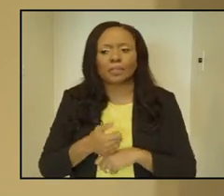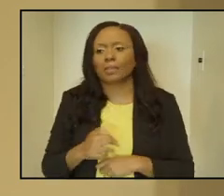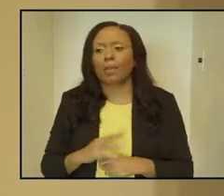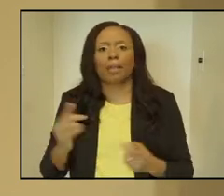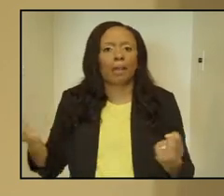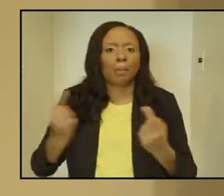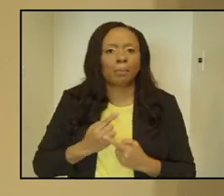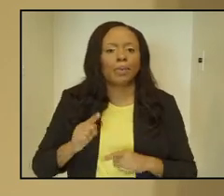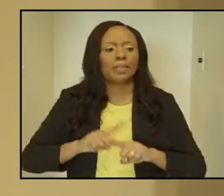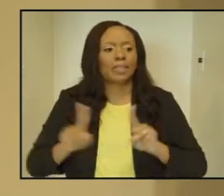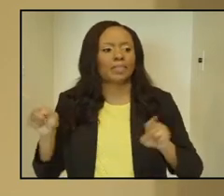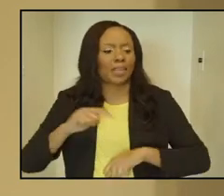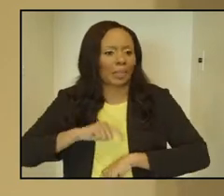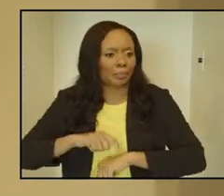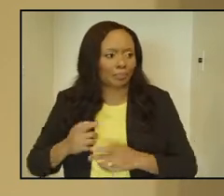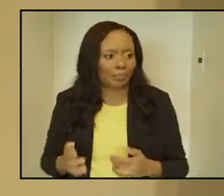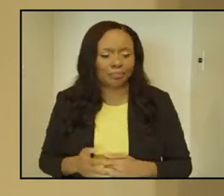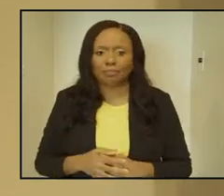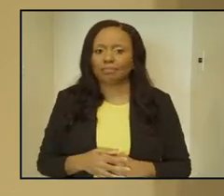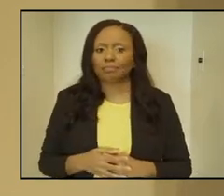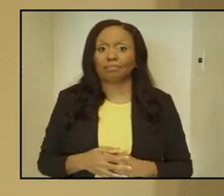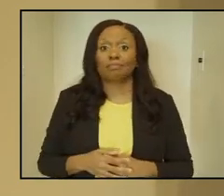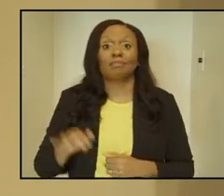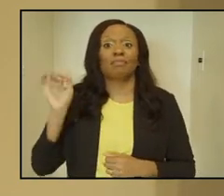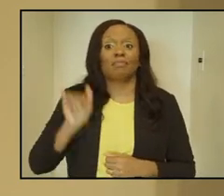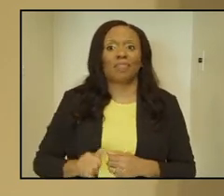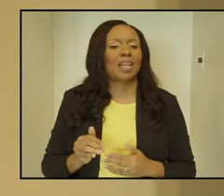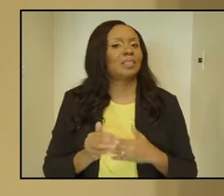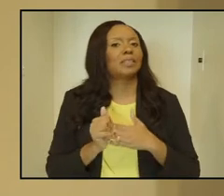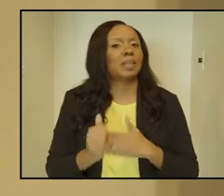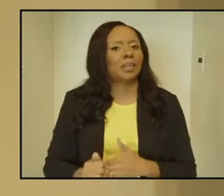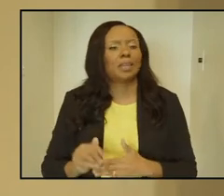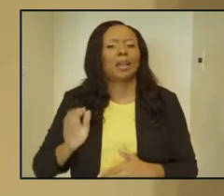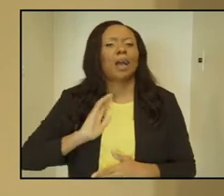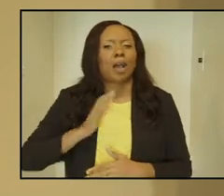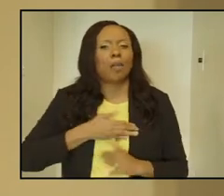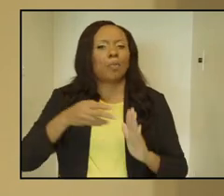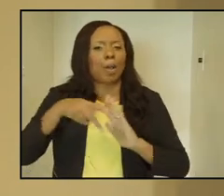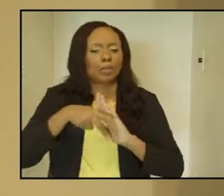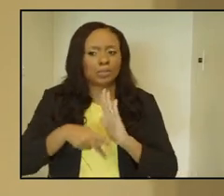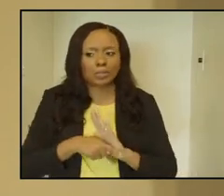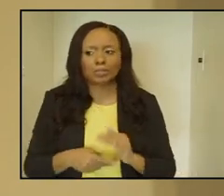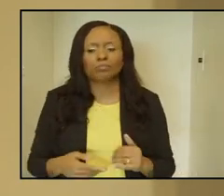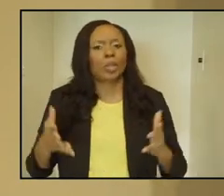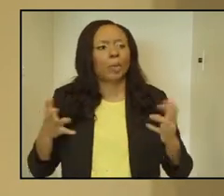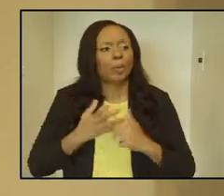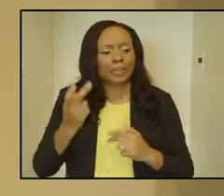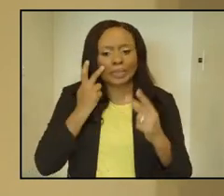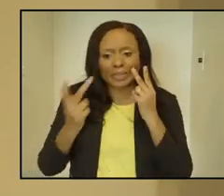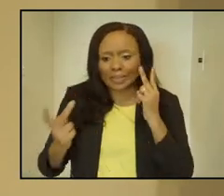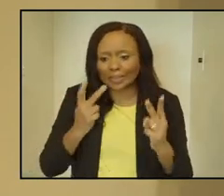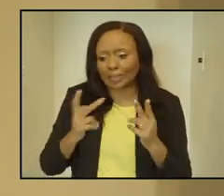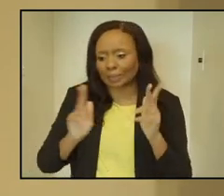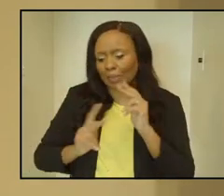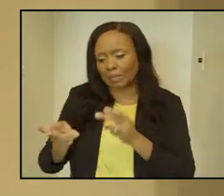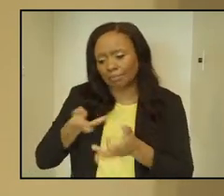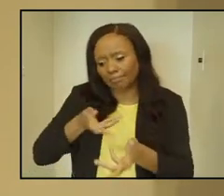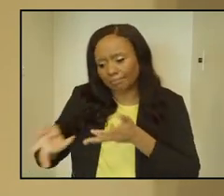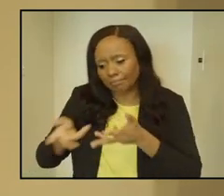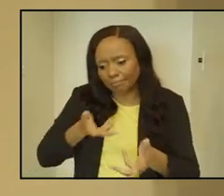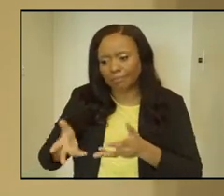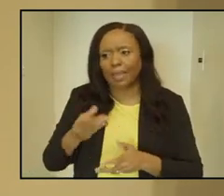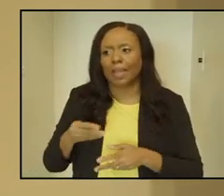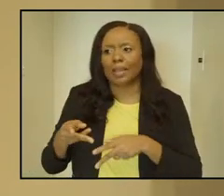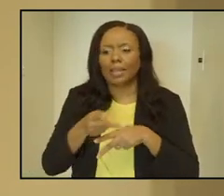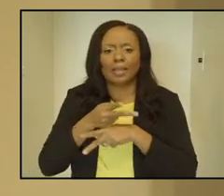the guiding principle. There's no magic about it. It's just about seeing people, hearing people, and caring about